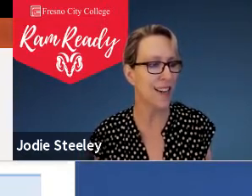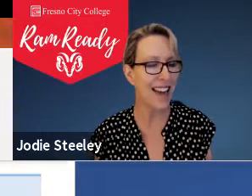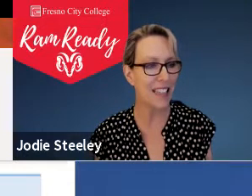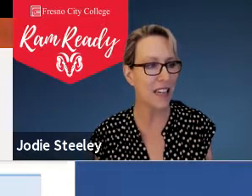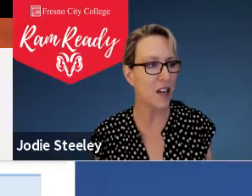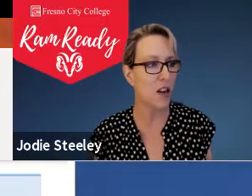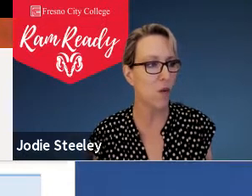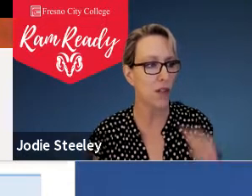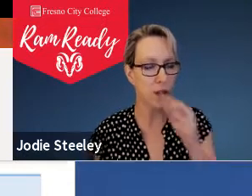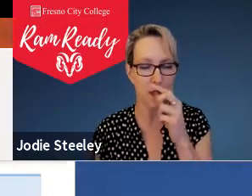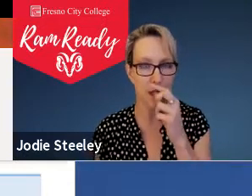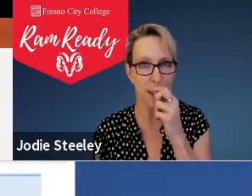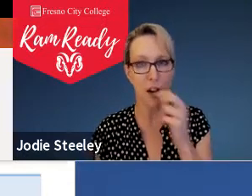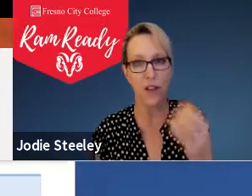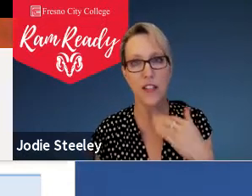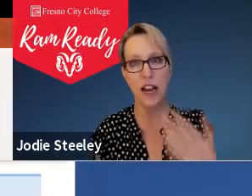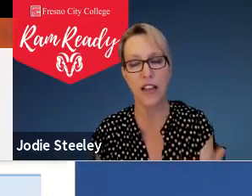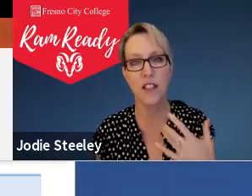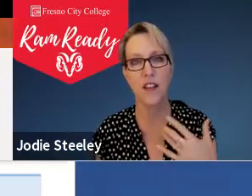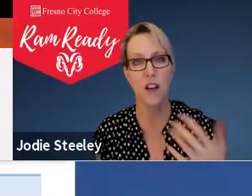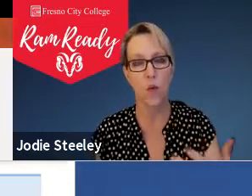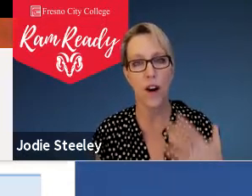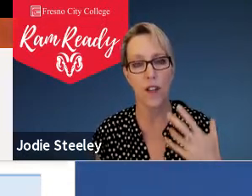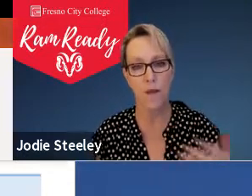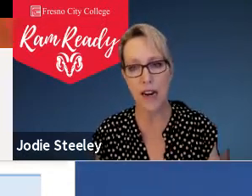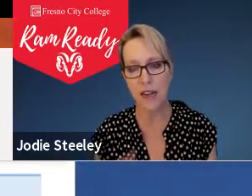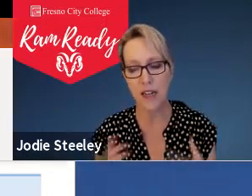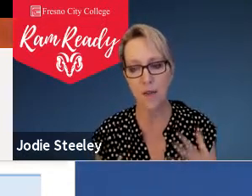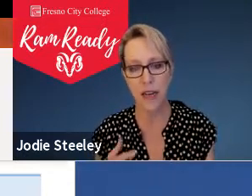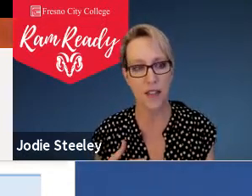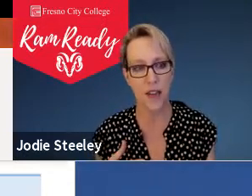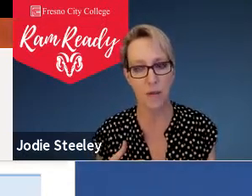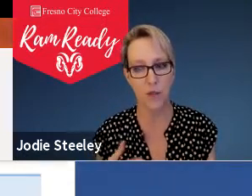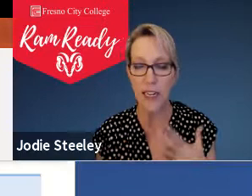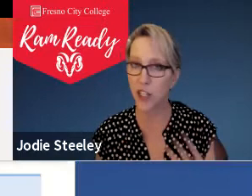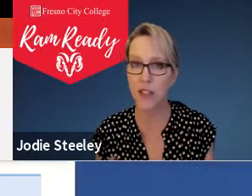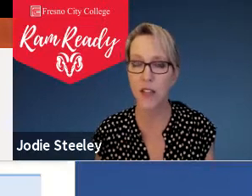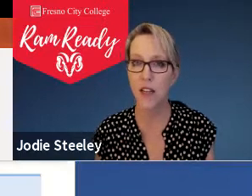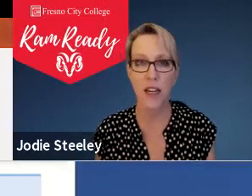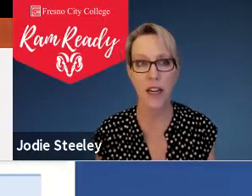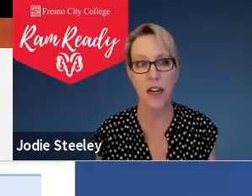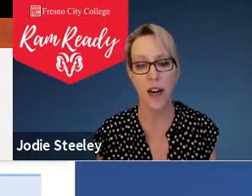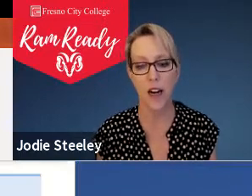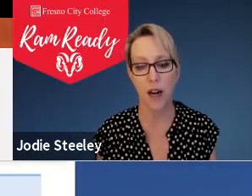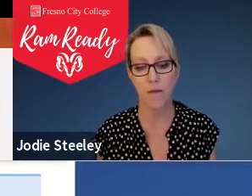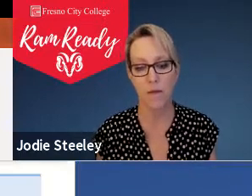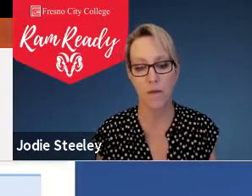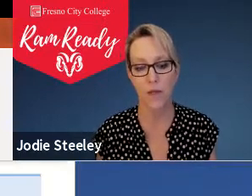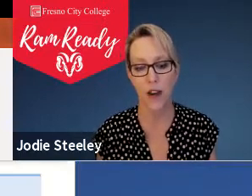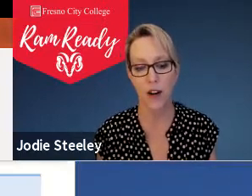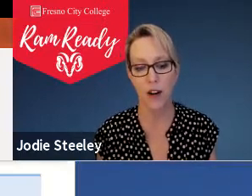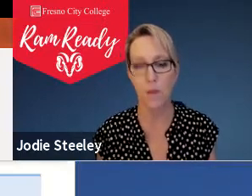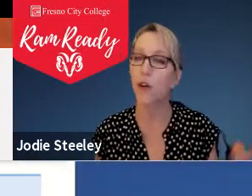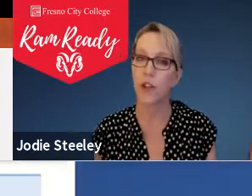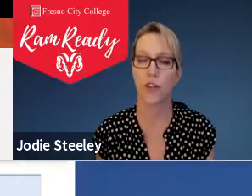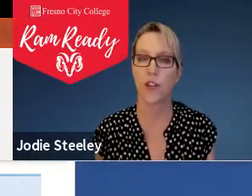were connected where students could self-assess where they might need to make some changes in